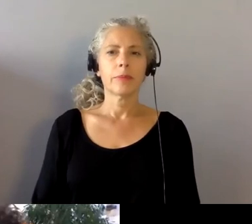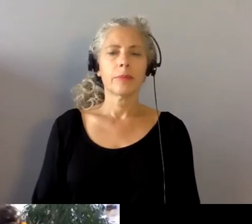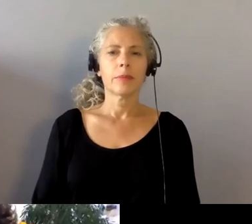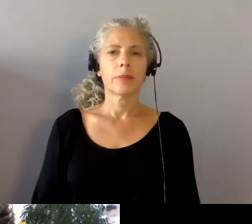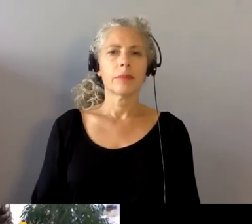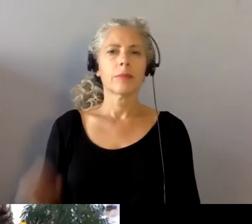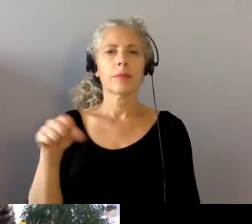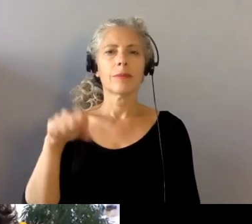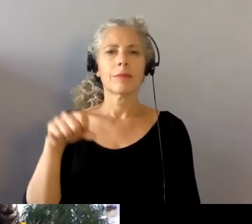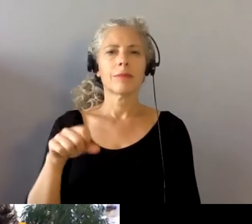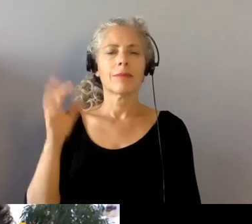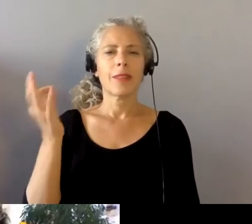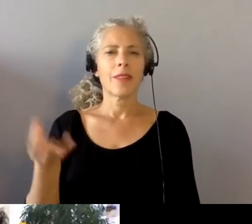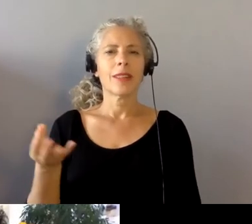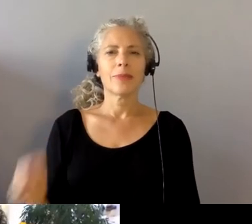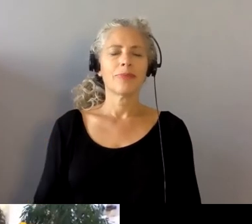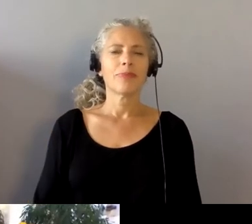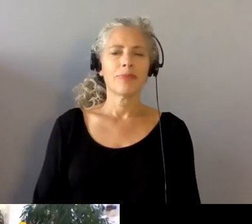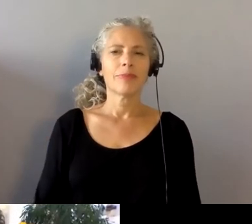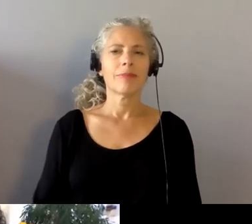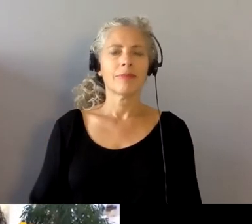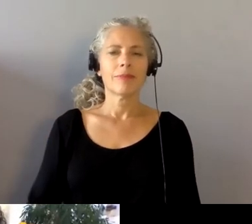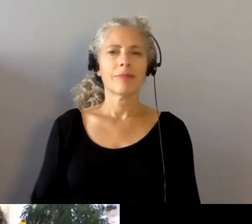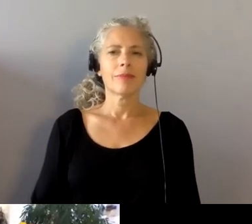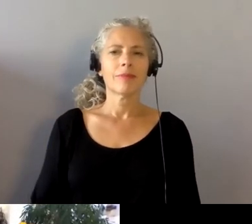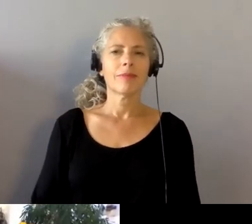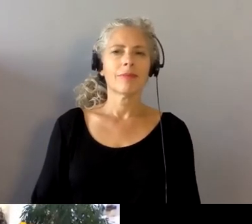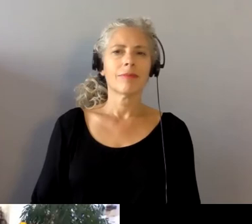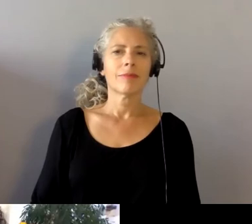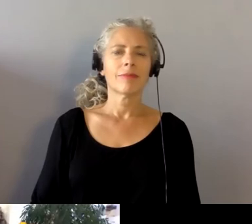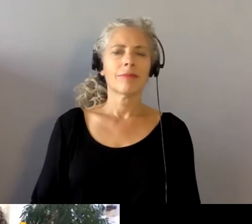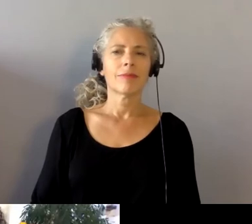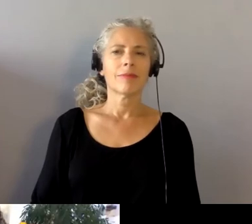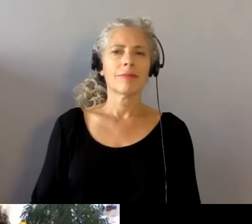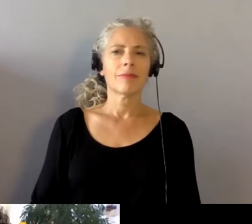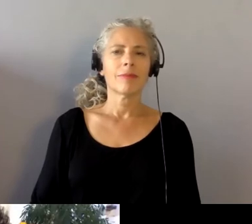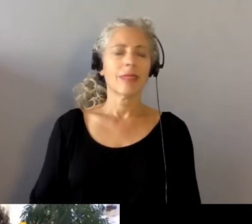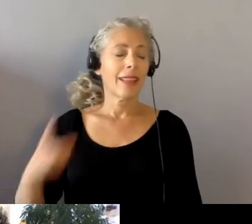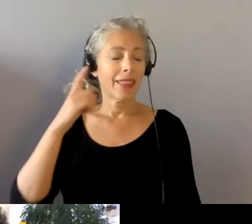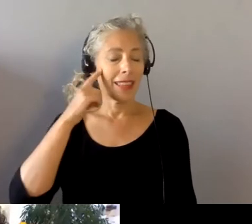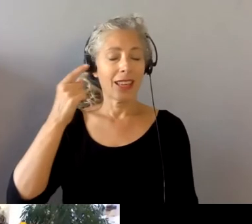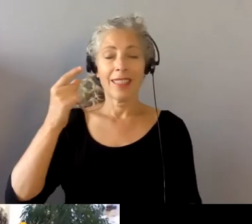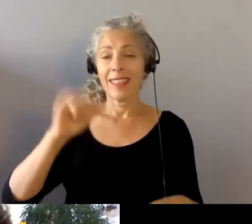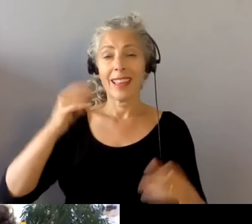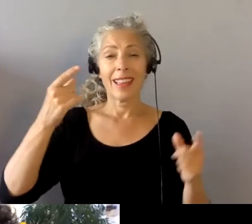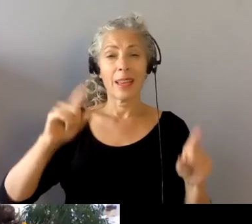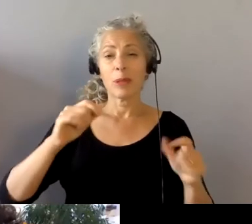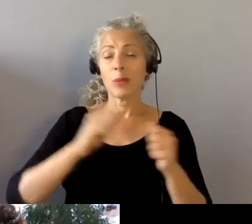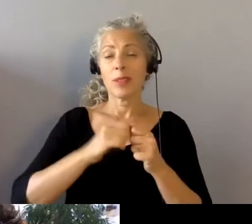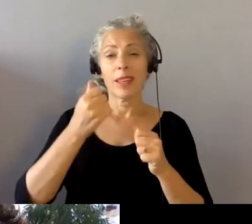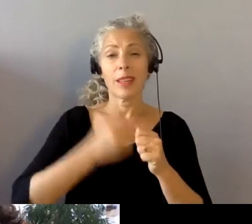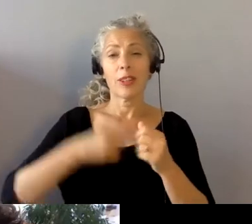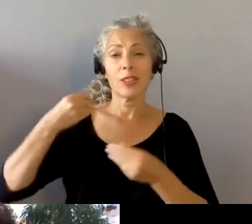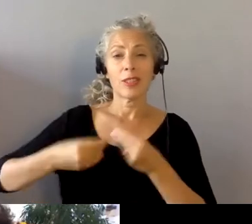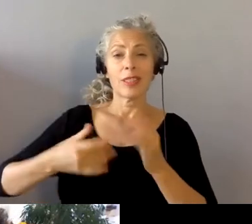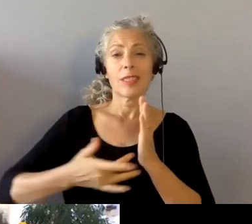Yes, absolutely. And I think, but I think that that really happens with every generation as technology has